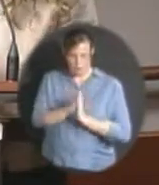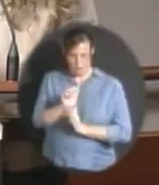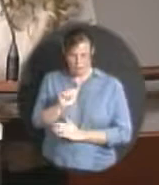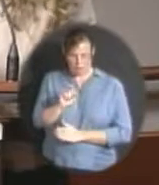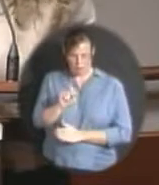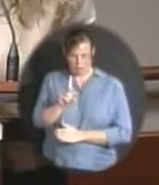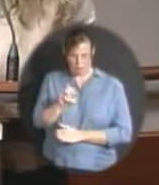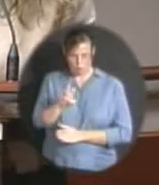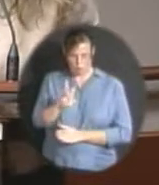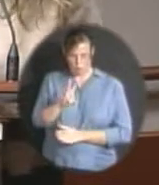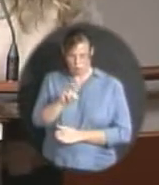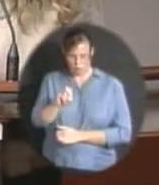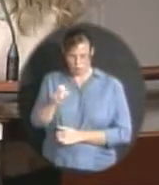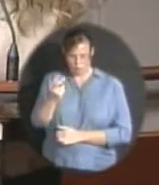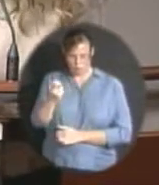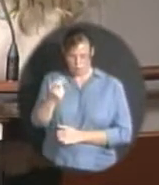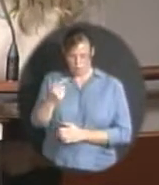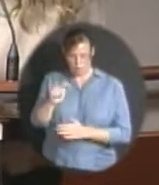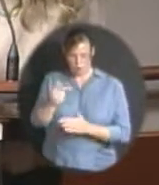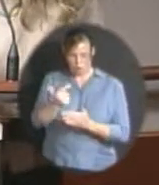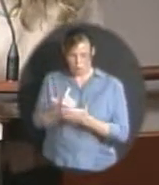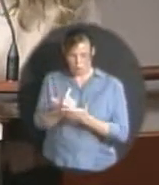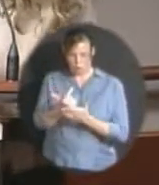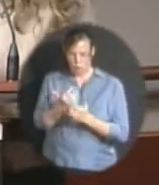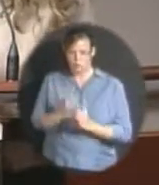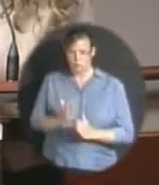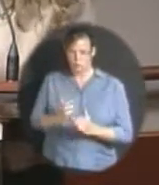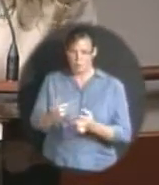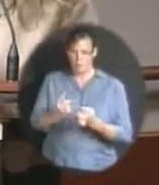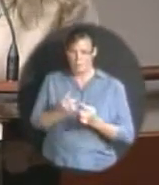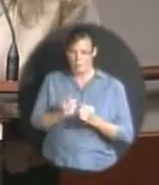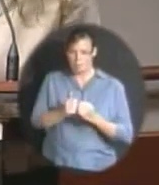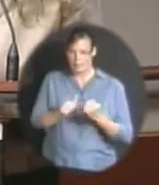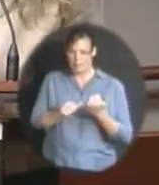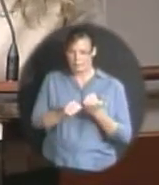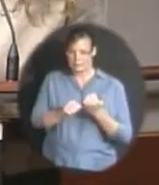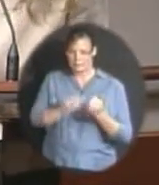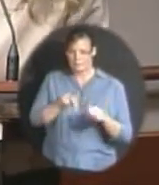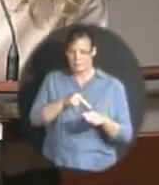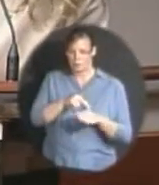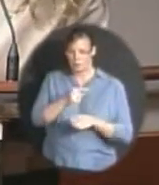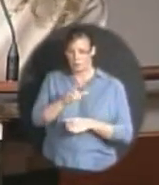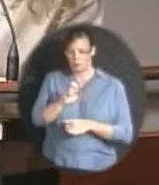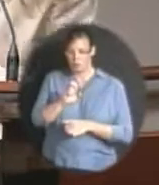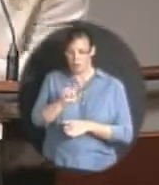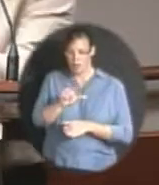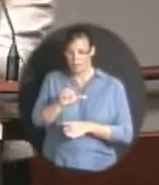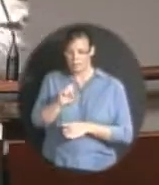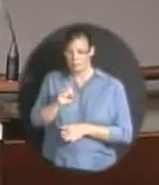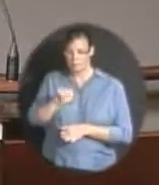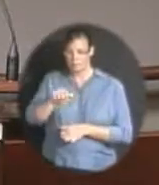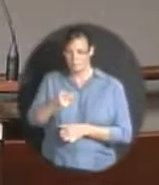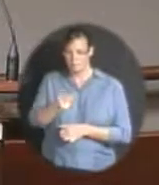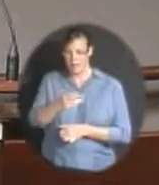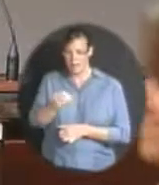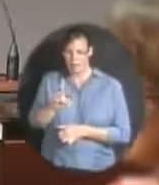Boppert, a 2012 Olathe Northwest graduate, to come forward, along with Assistant Principal Greg Smith and Instructor Kevin Hulson.